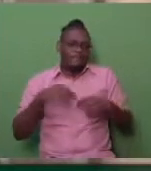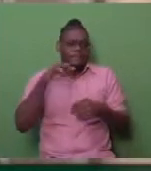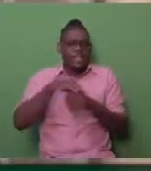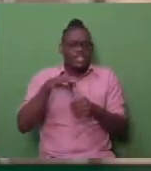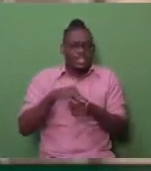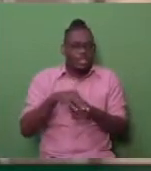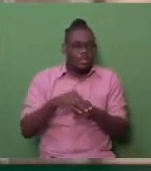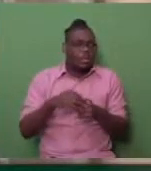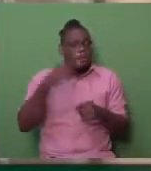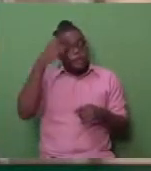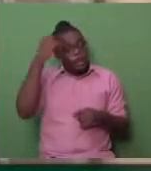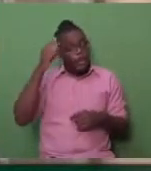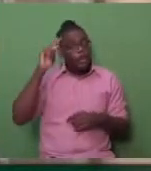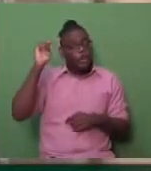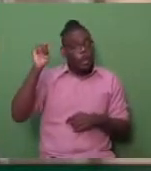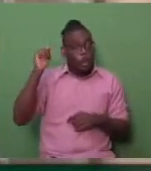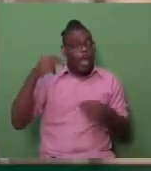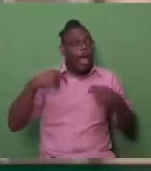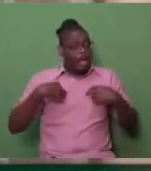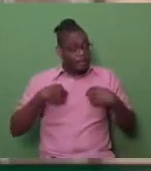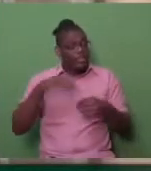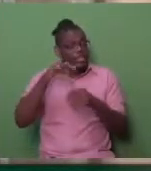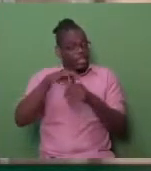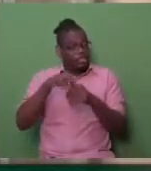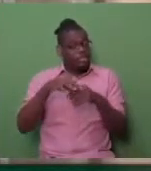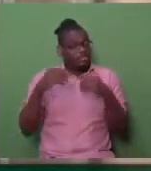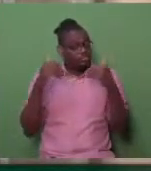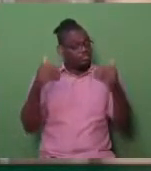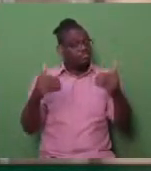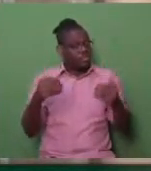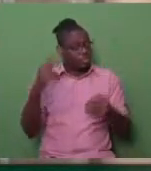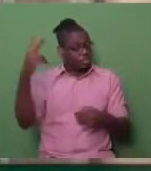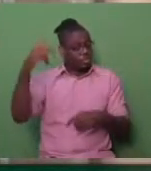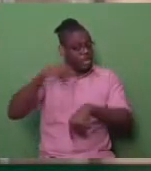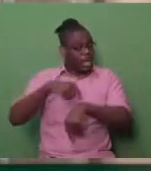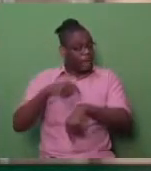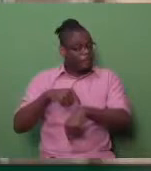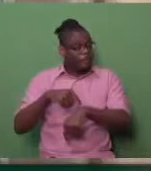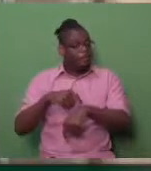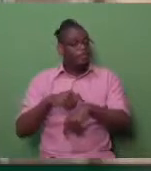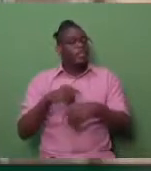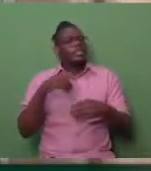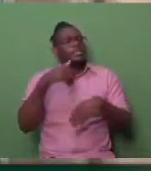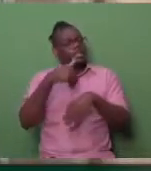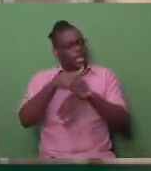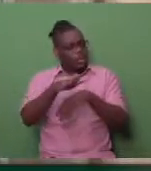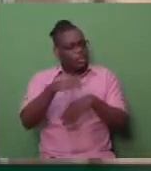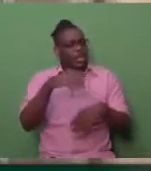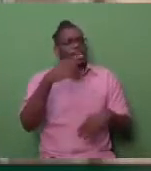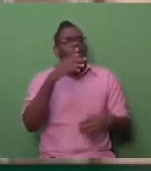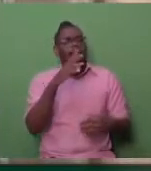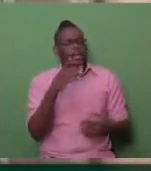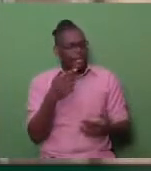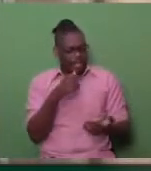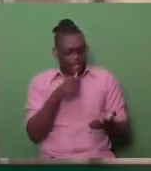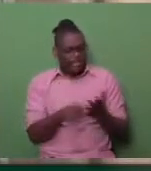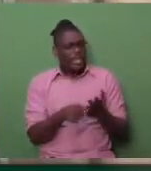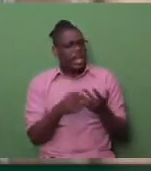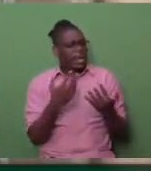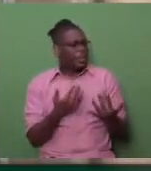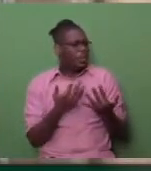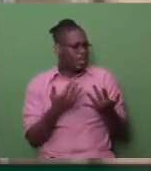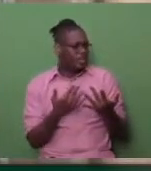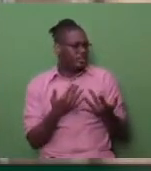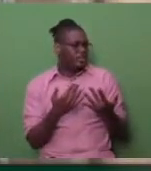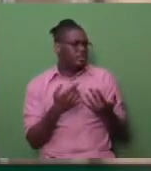So we sent you the pre-action letter, and we await your response, Mr. Attorney General. I